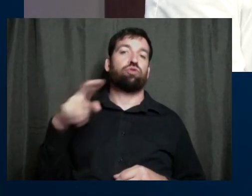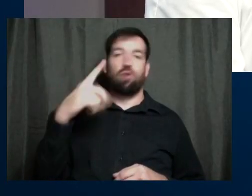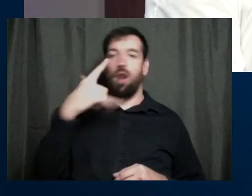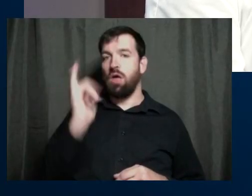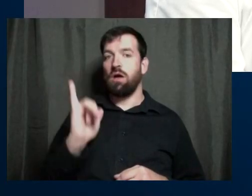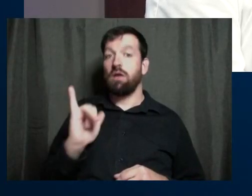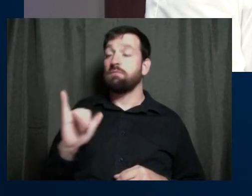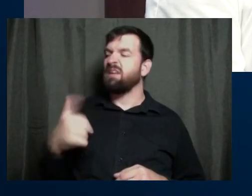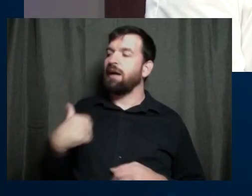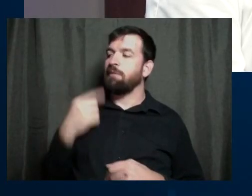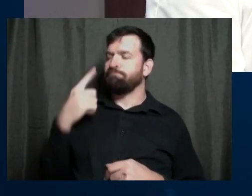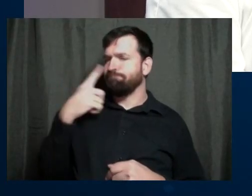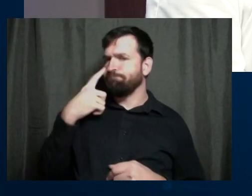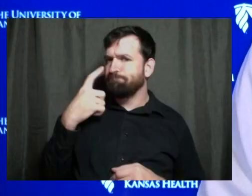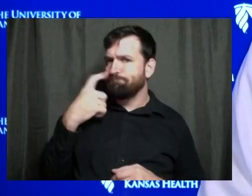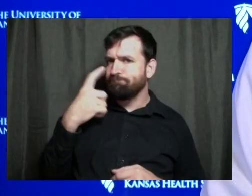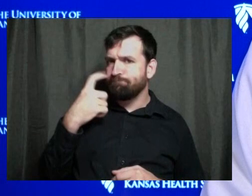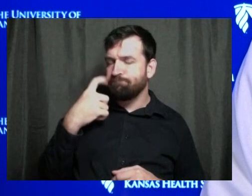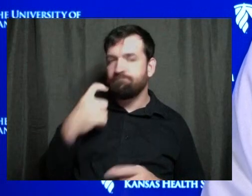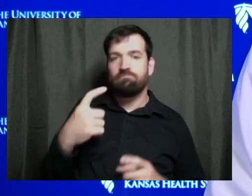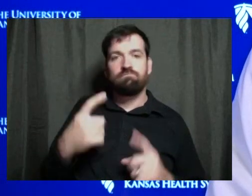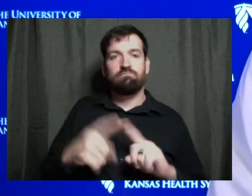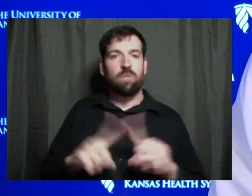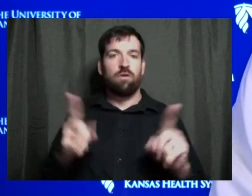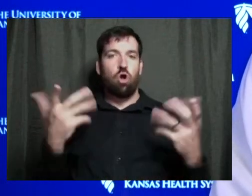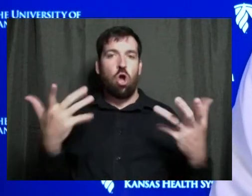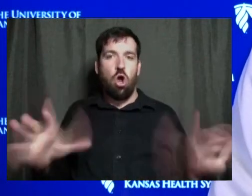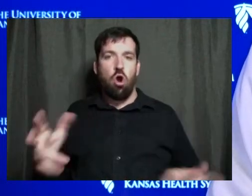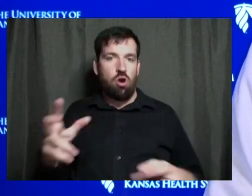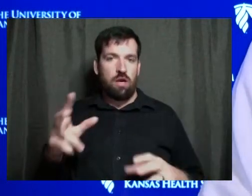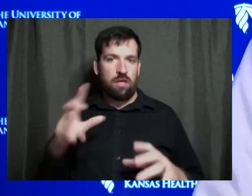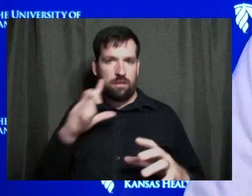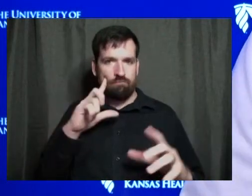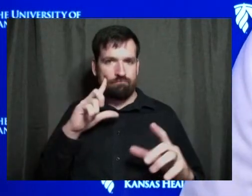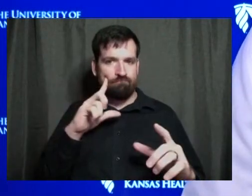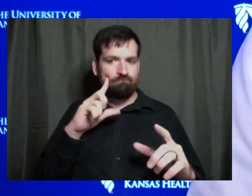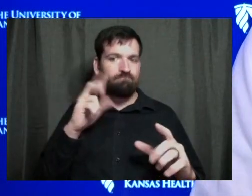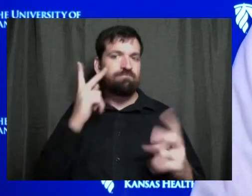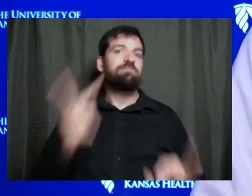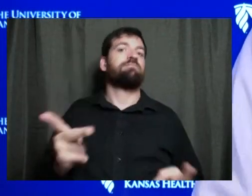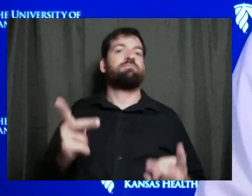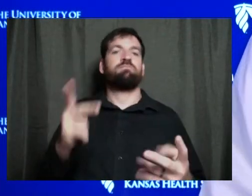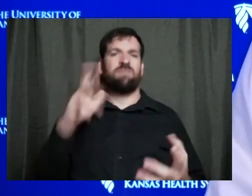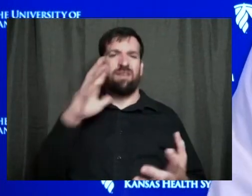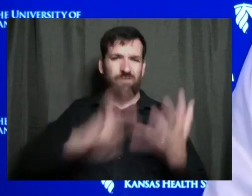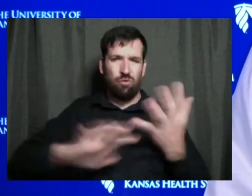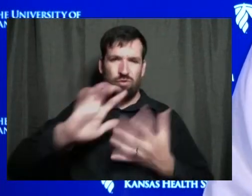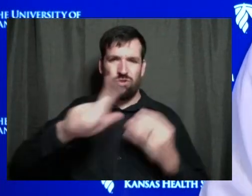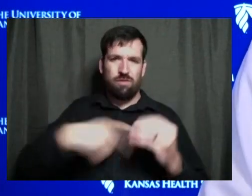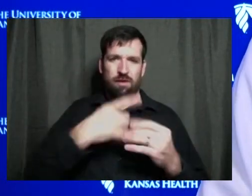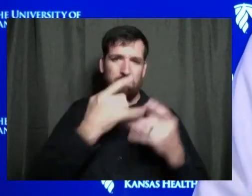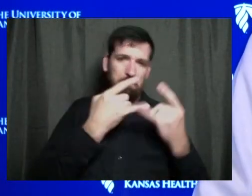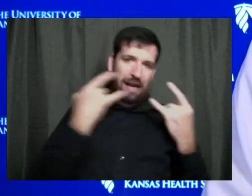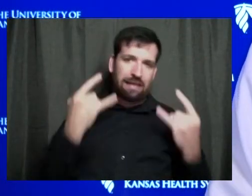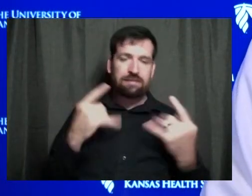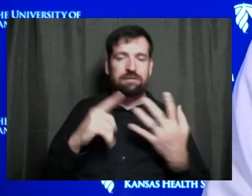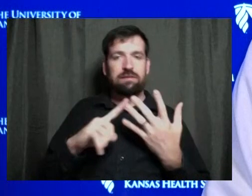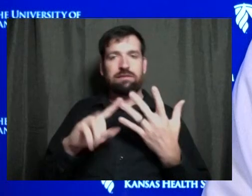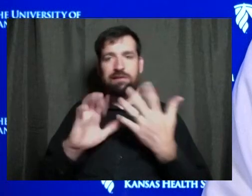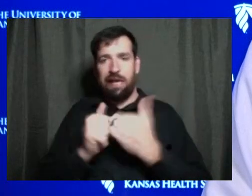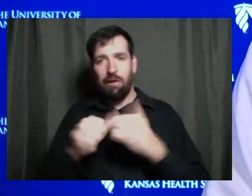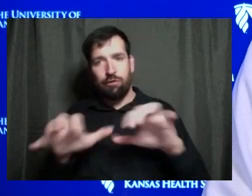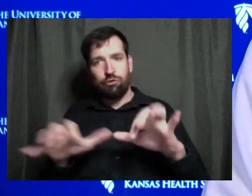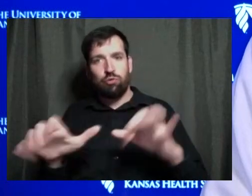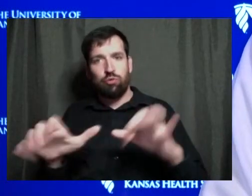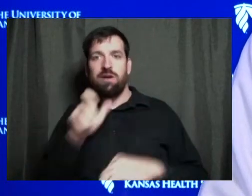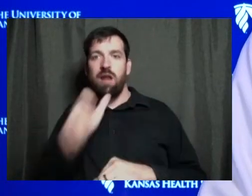I think because we have already heard about the confusion and the messaging, whether it's about masking and how to do these non-pharmaceutical interventions